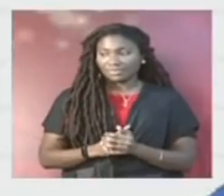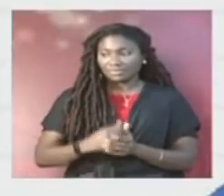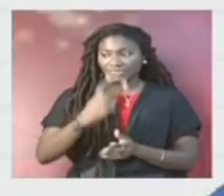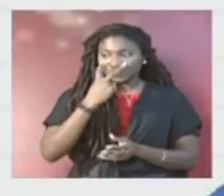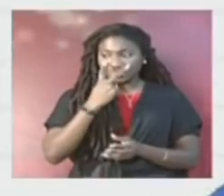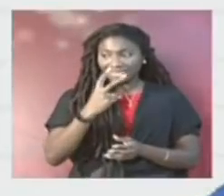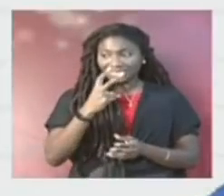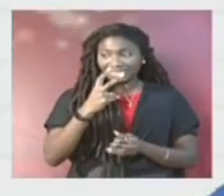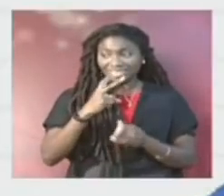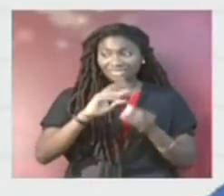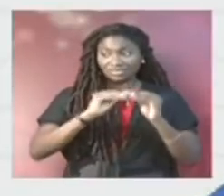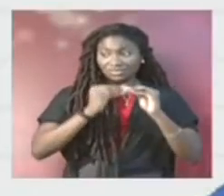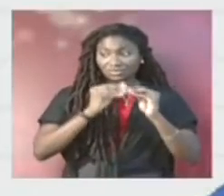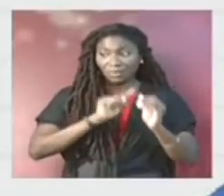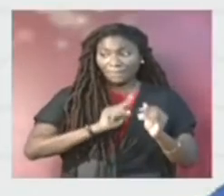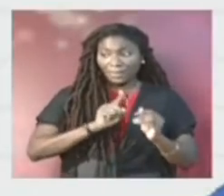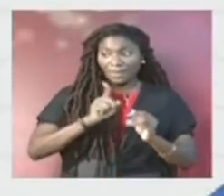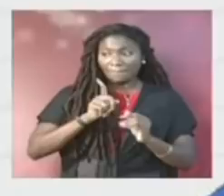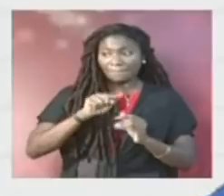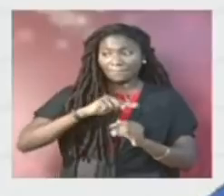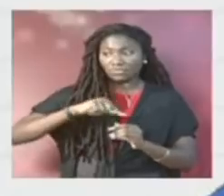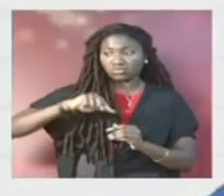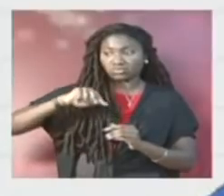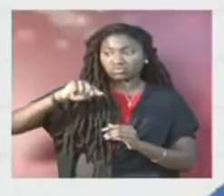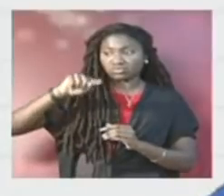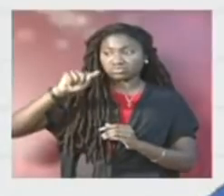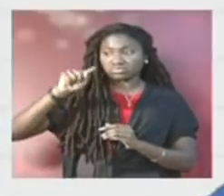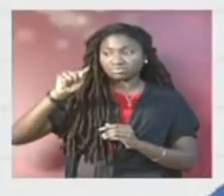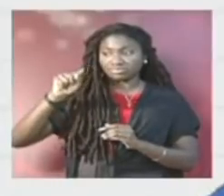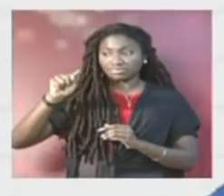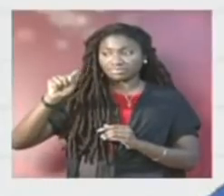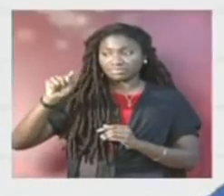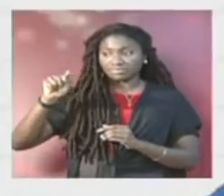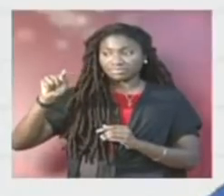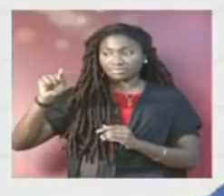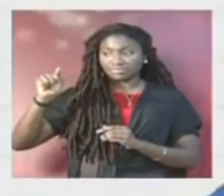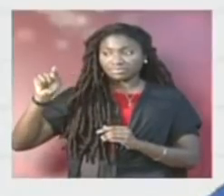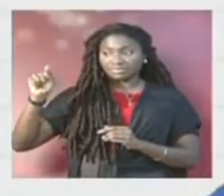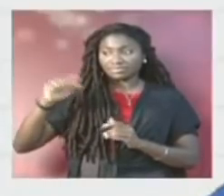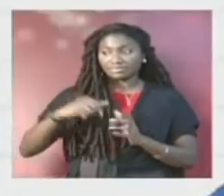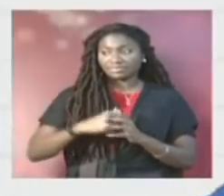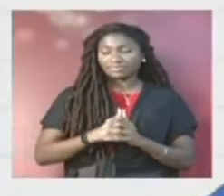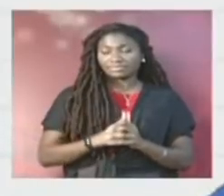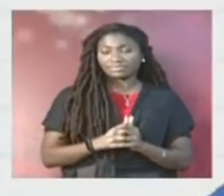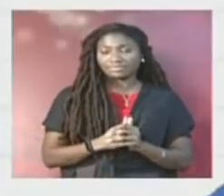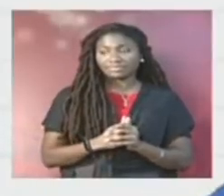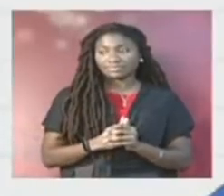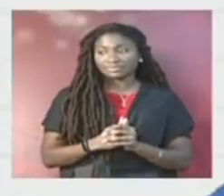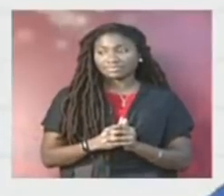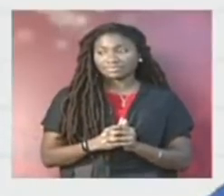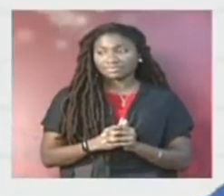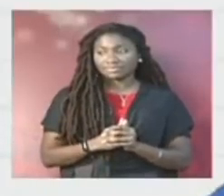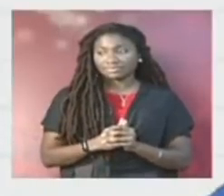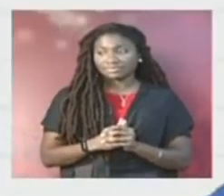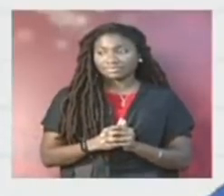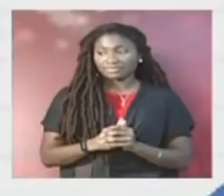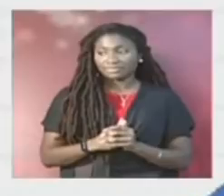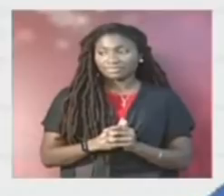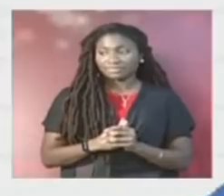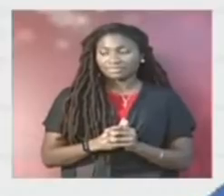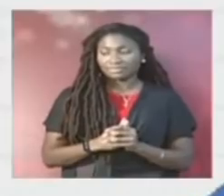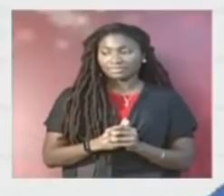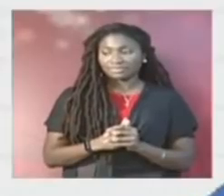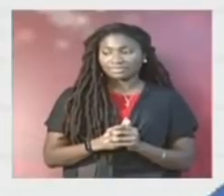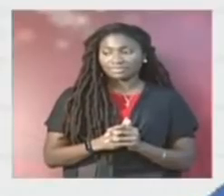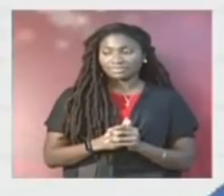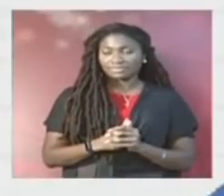different projections. Let's focus on that middle line, that middle upward projection. I don't know if you can see that it's green, but if you can. The